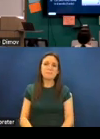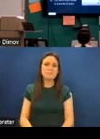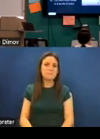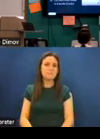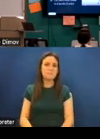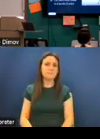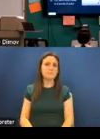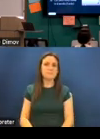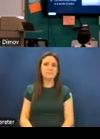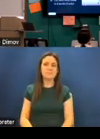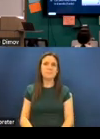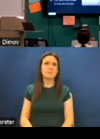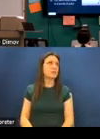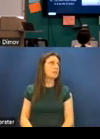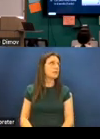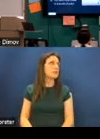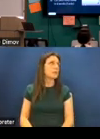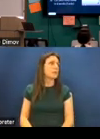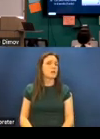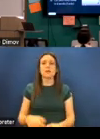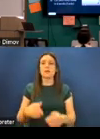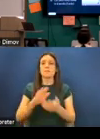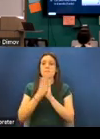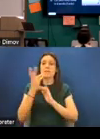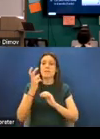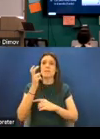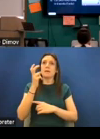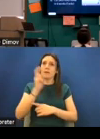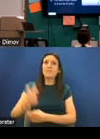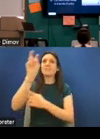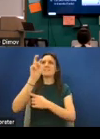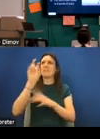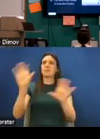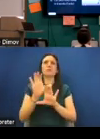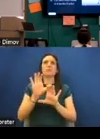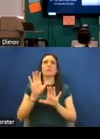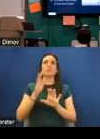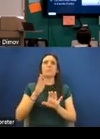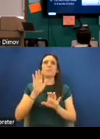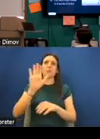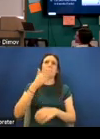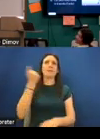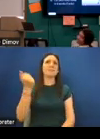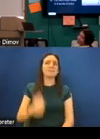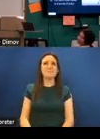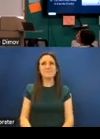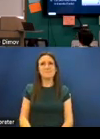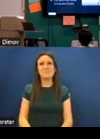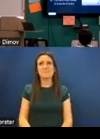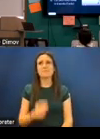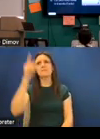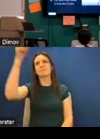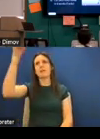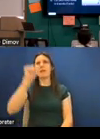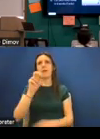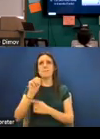Thank you for sharing. Be adventurous and do your best. That's mine. Amy? Yeah, I